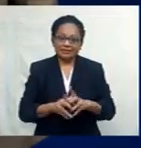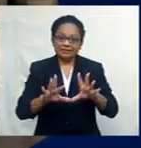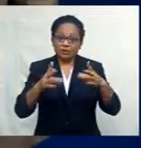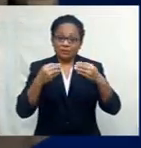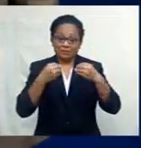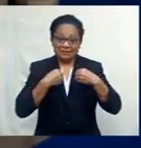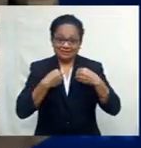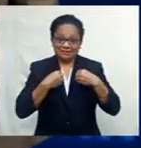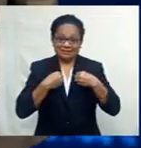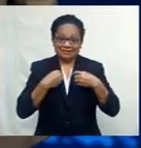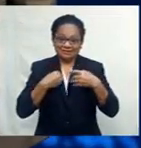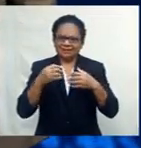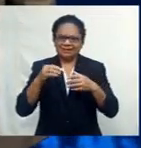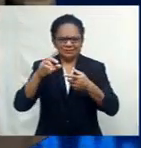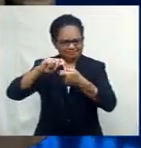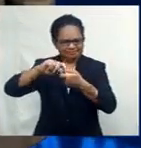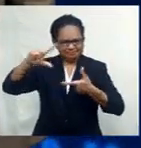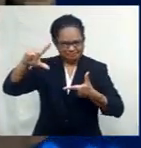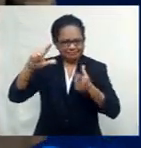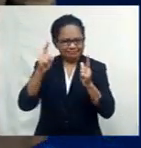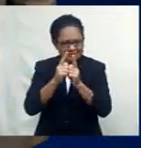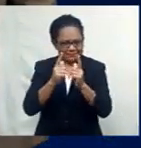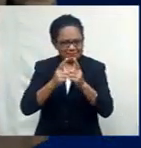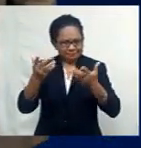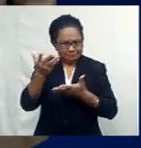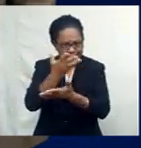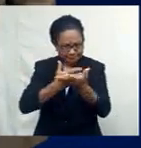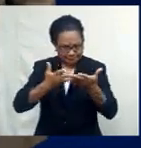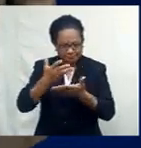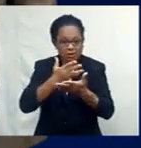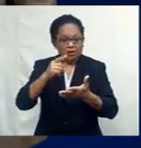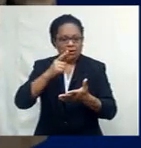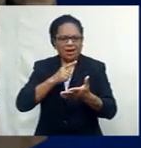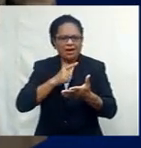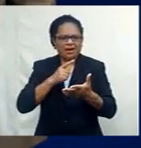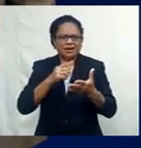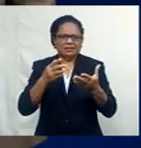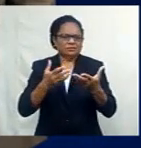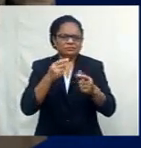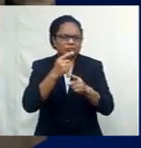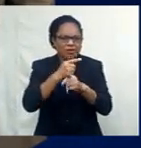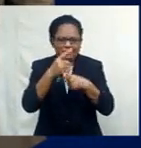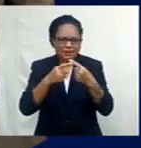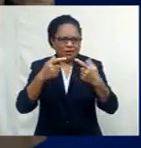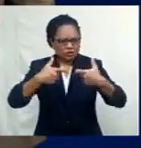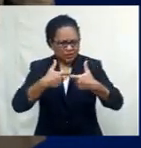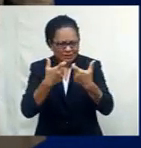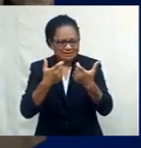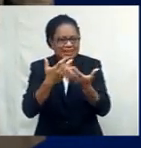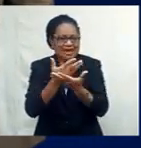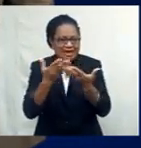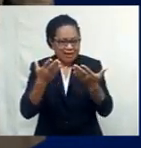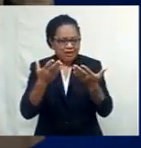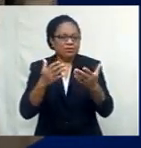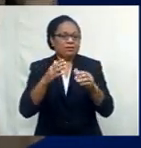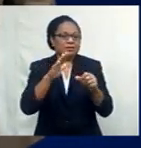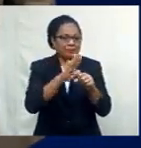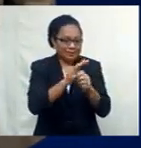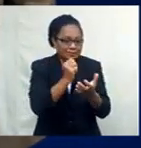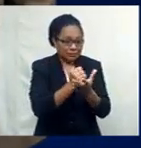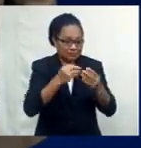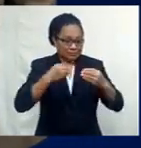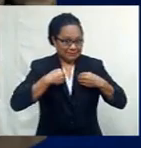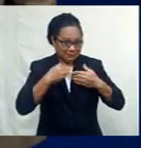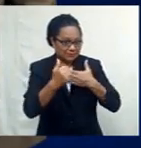Businesses held virtual discussions with authorities to address potential issues and challenges in achieving COVID-safe business environment. This